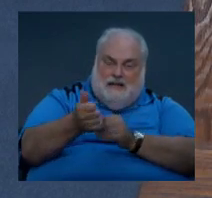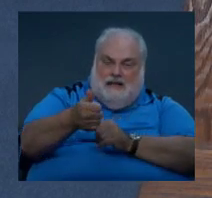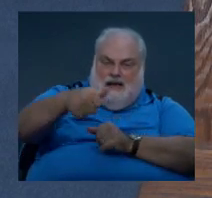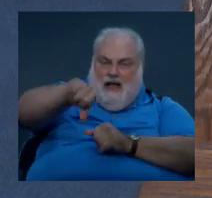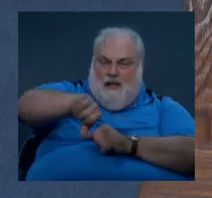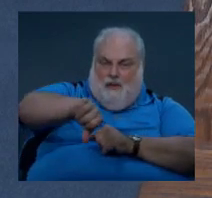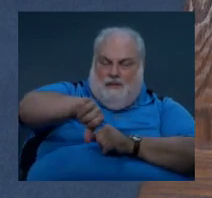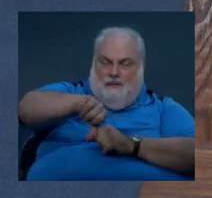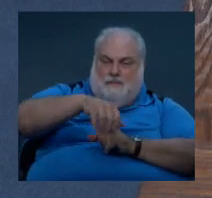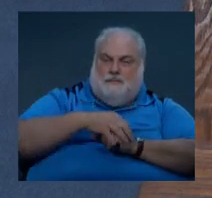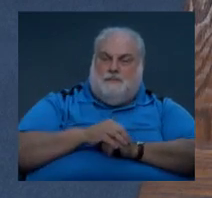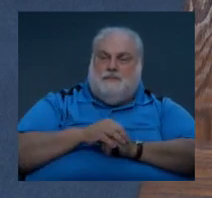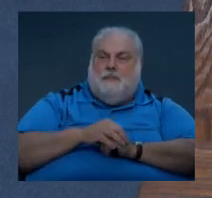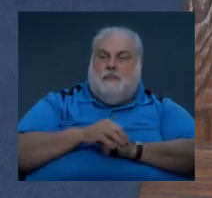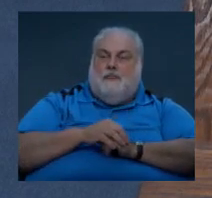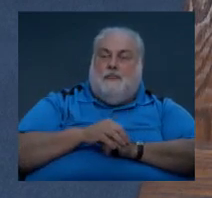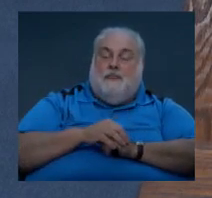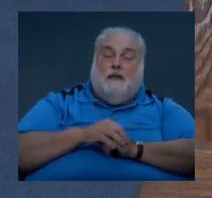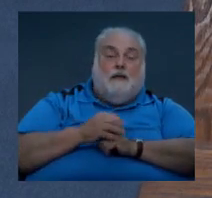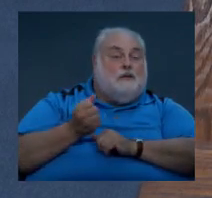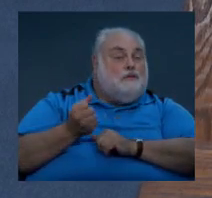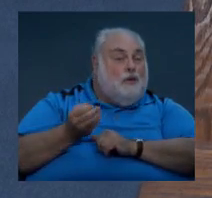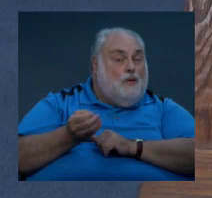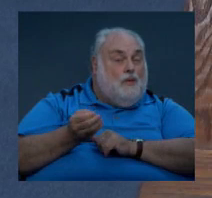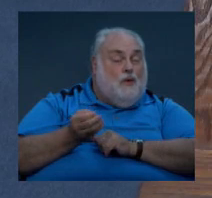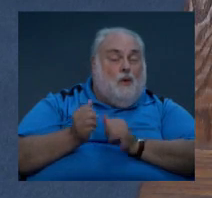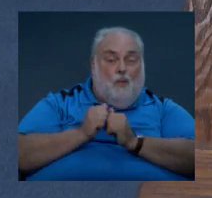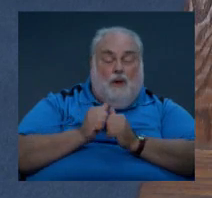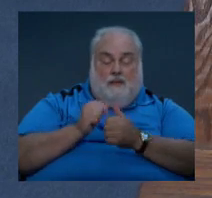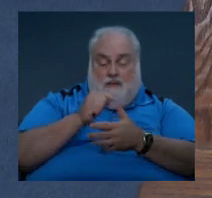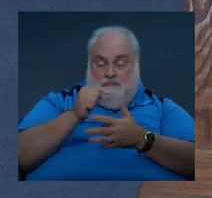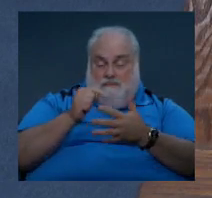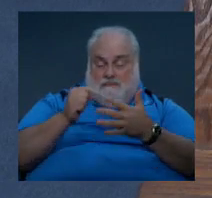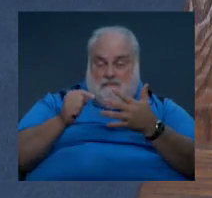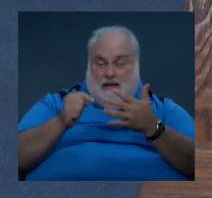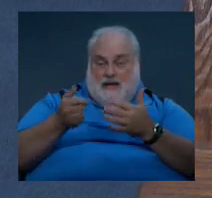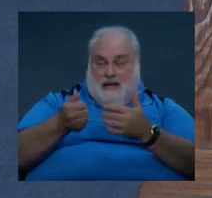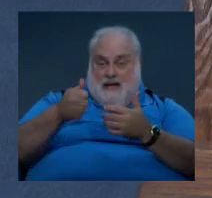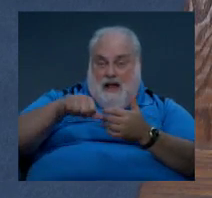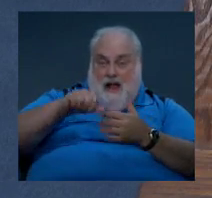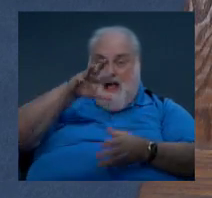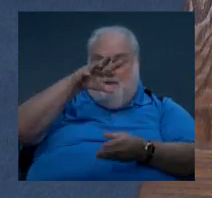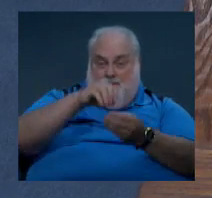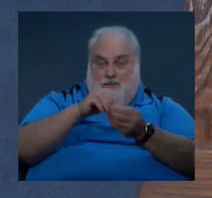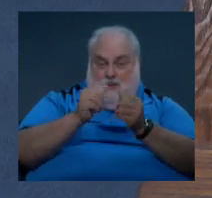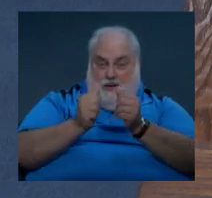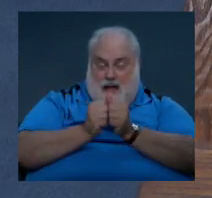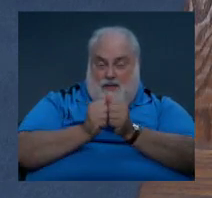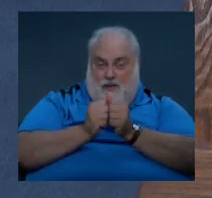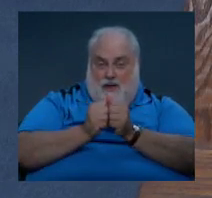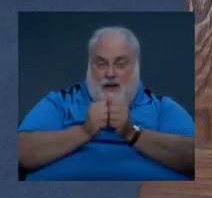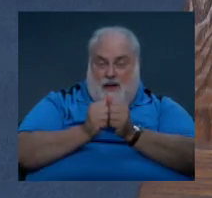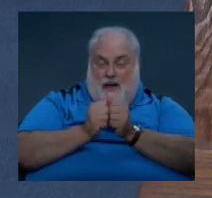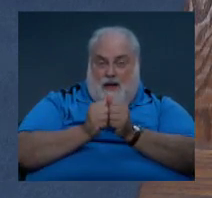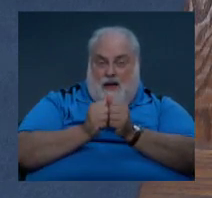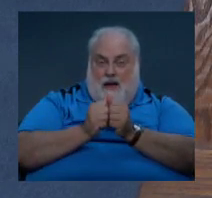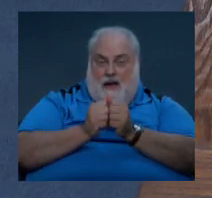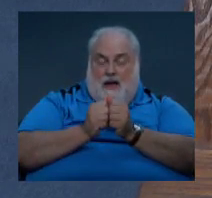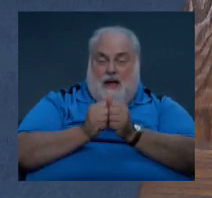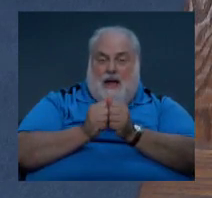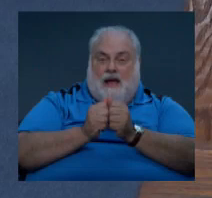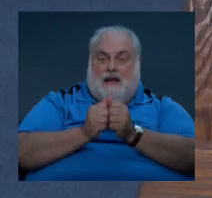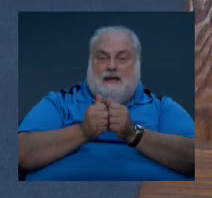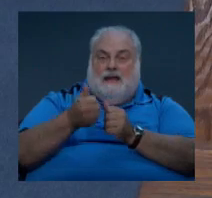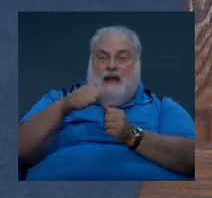denial. What I've done is, with these denials, I've combined them all together in another denial of rights